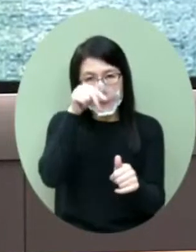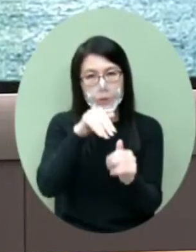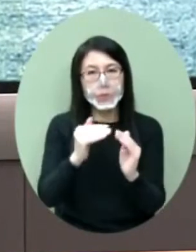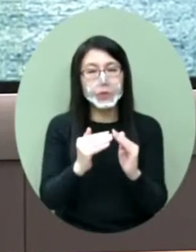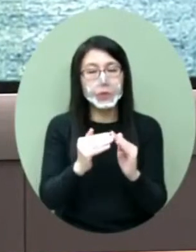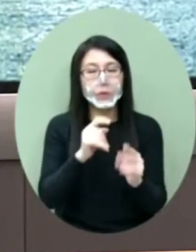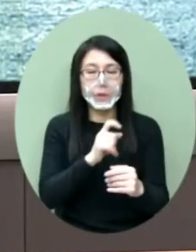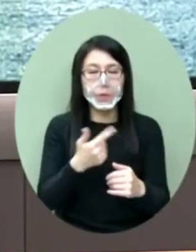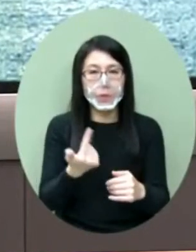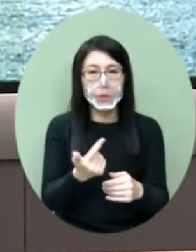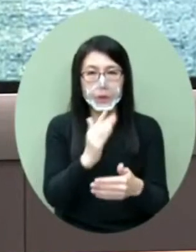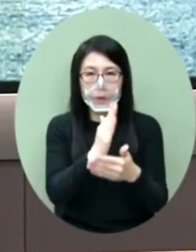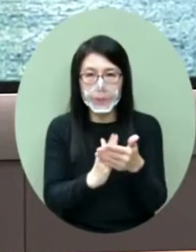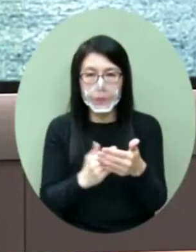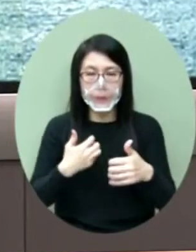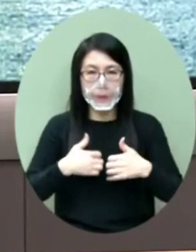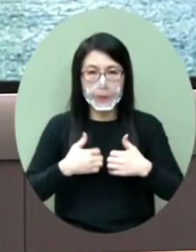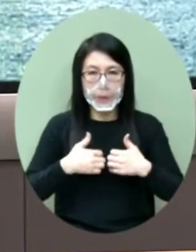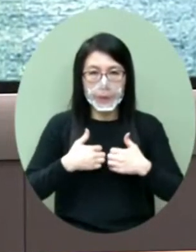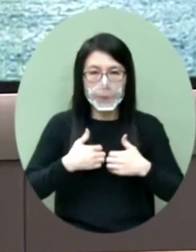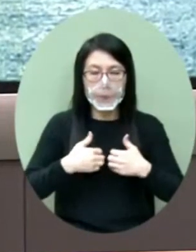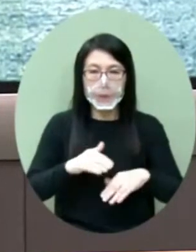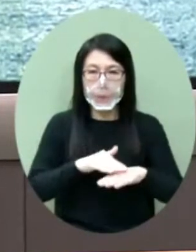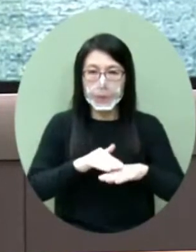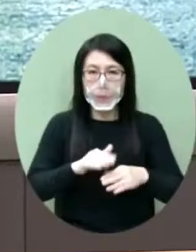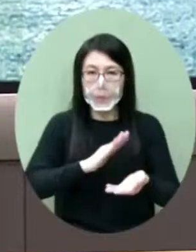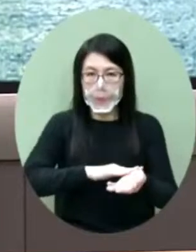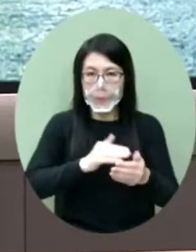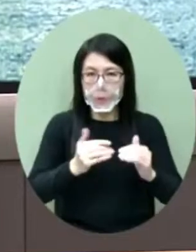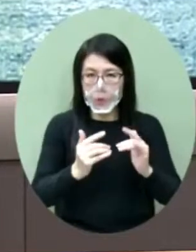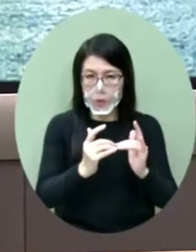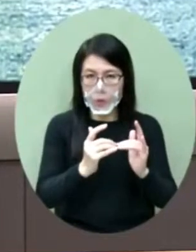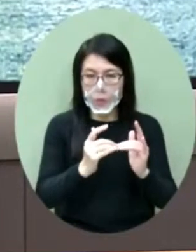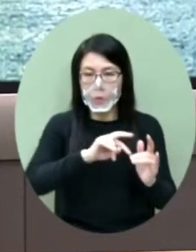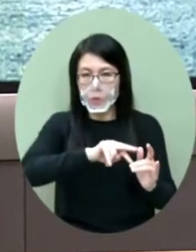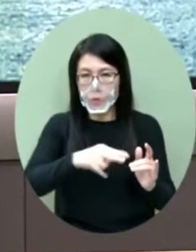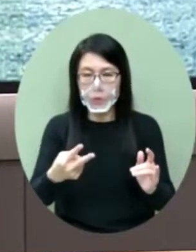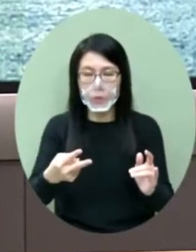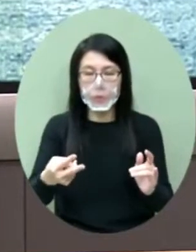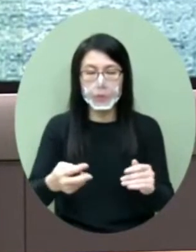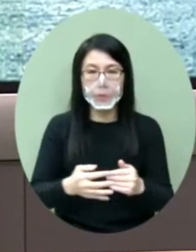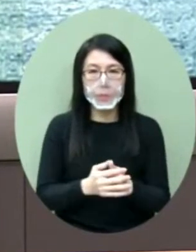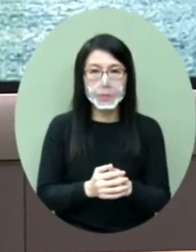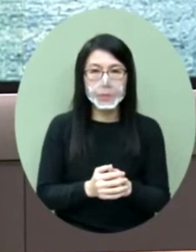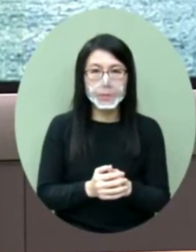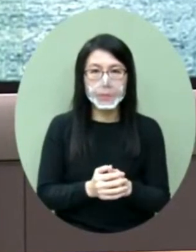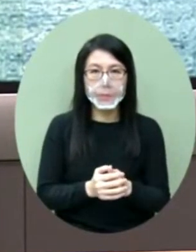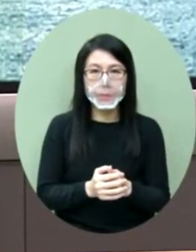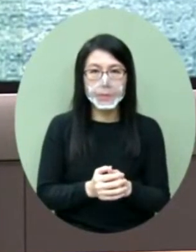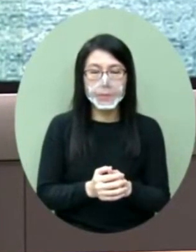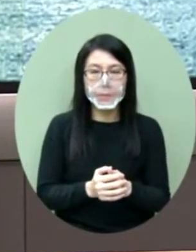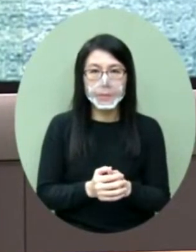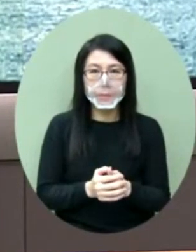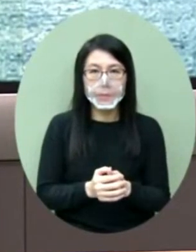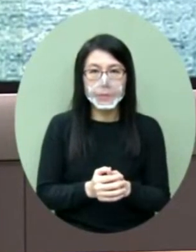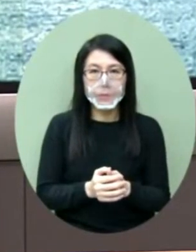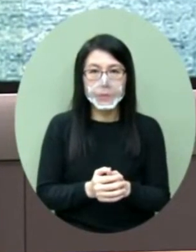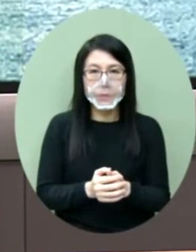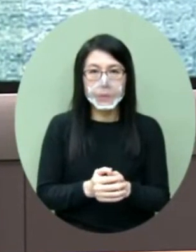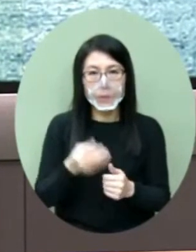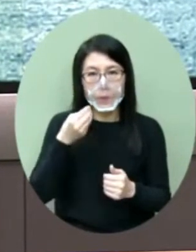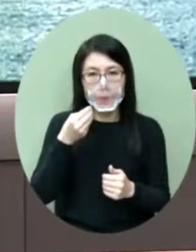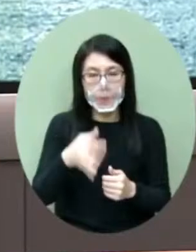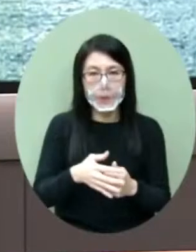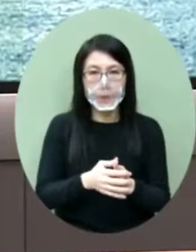holding centers. The hospital authorities have devoted half of the AED beds